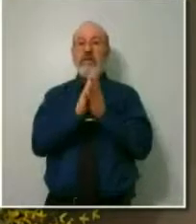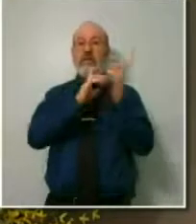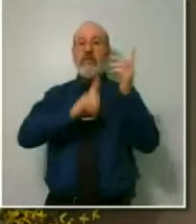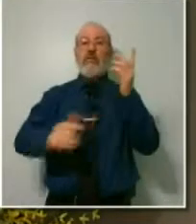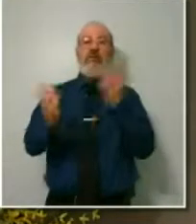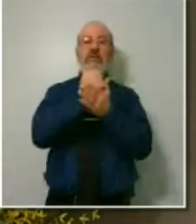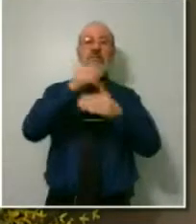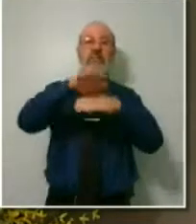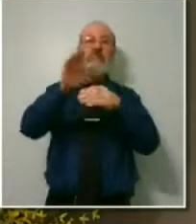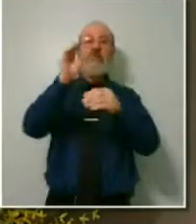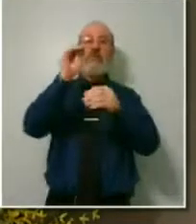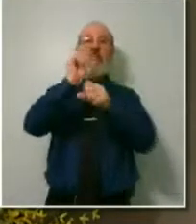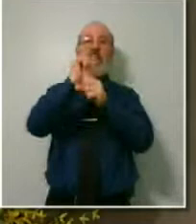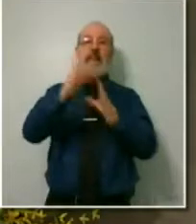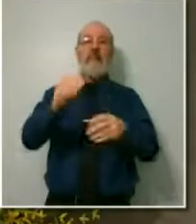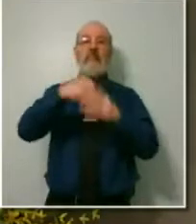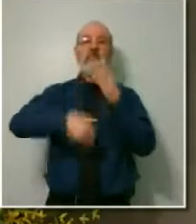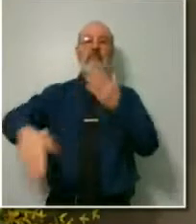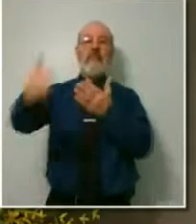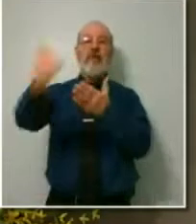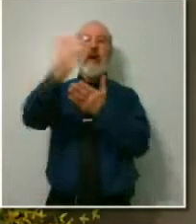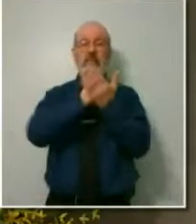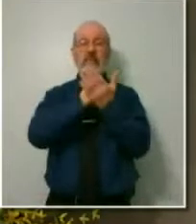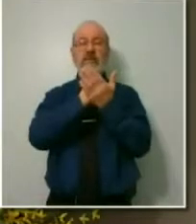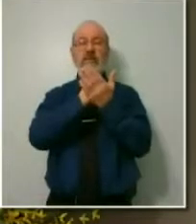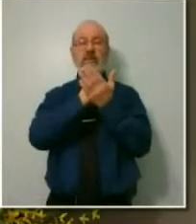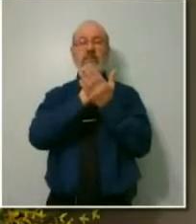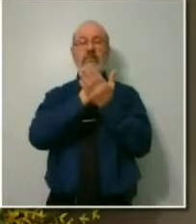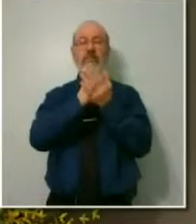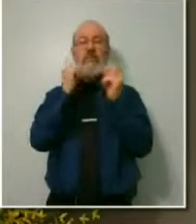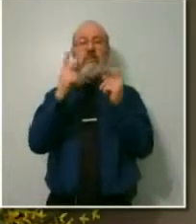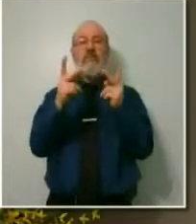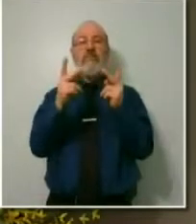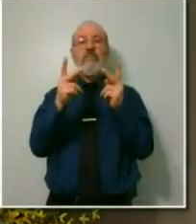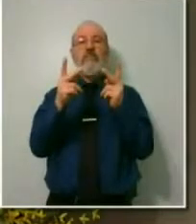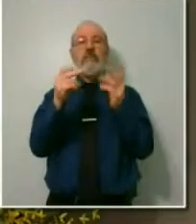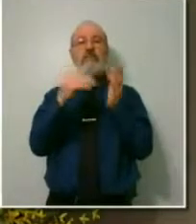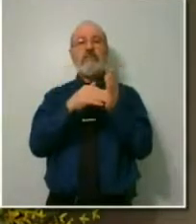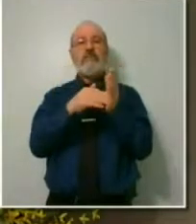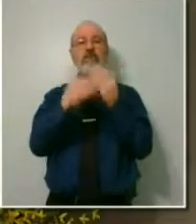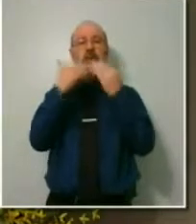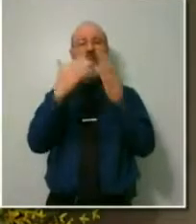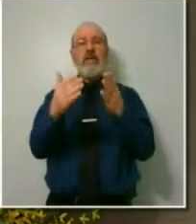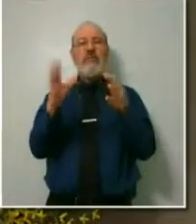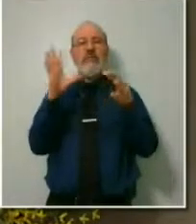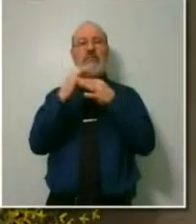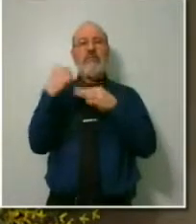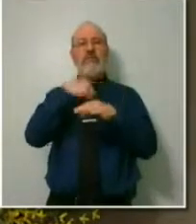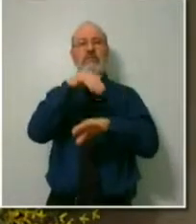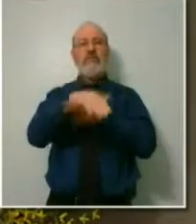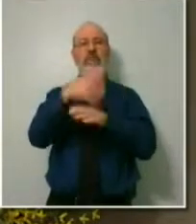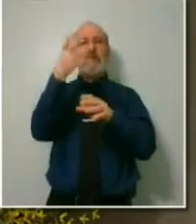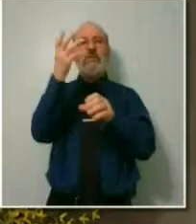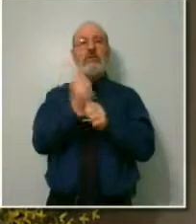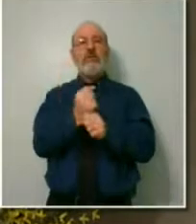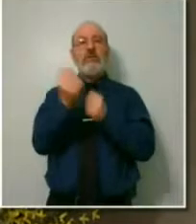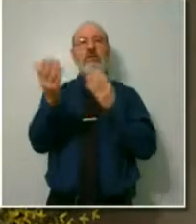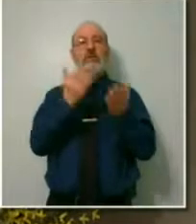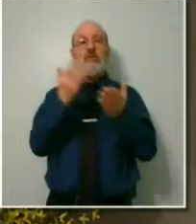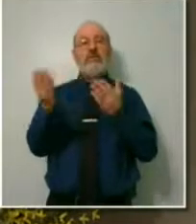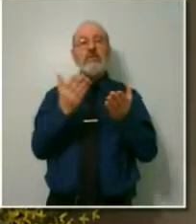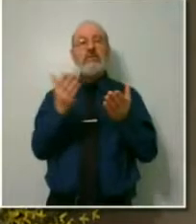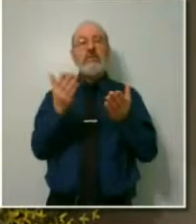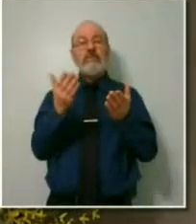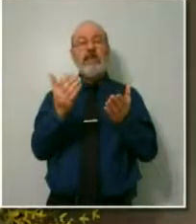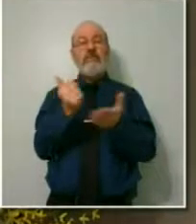forth laborers into the harvest. All right, well, again, I thank you for joining us tonight. I trust that the service has been helpful